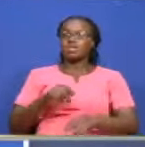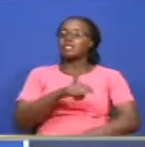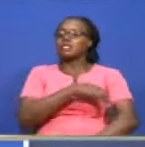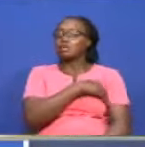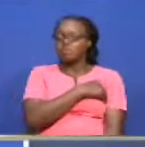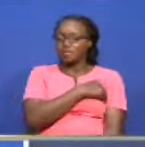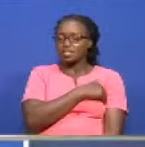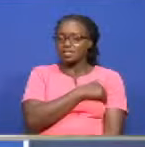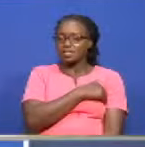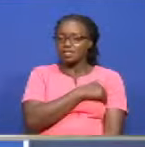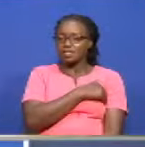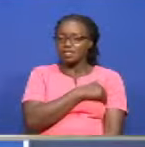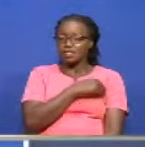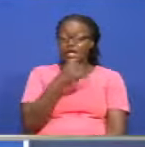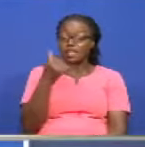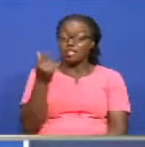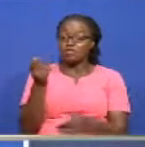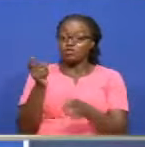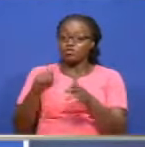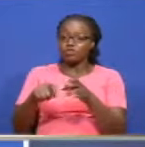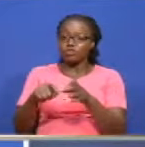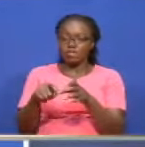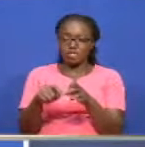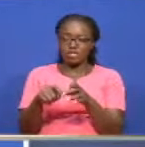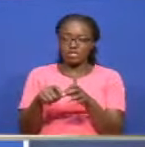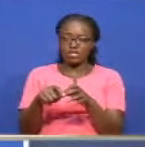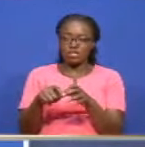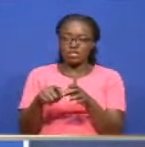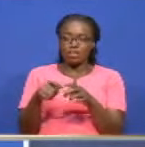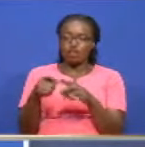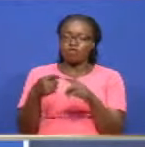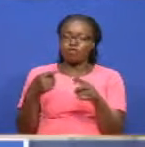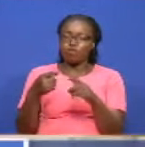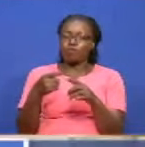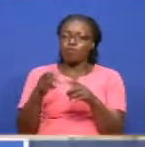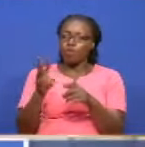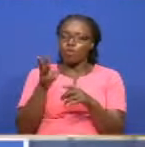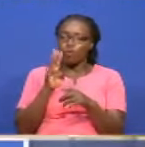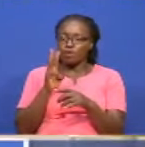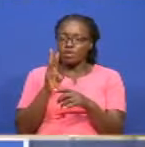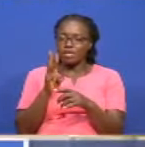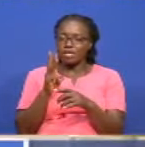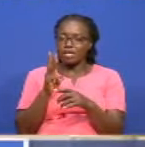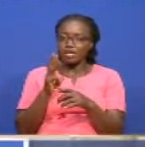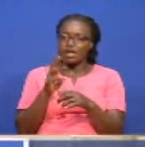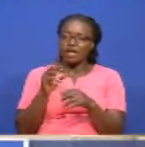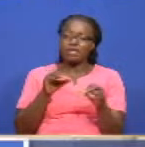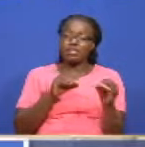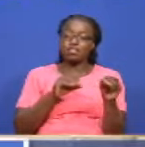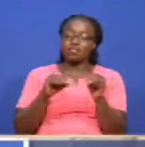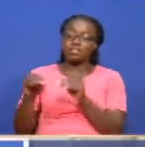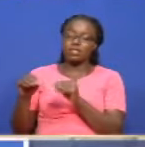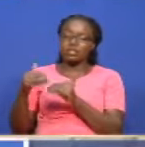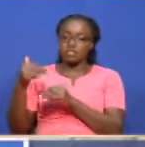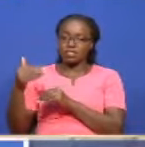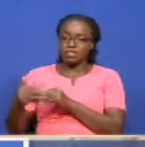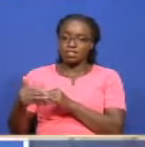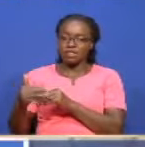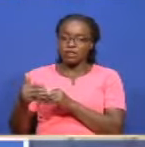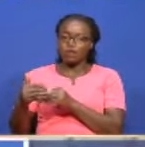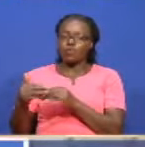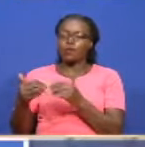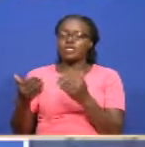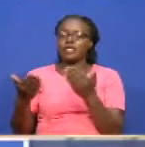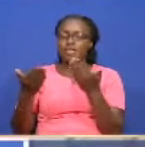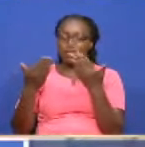temperature and drying it free from air water droplets. It takes it to the next unit, which is the air reservoir, and the